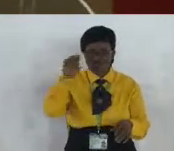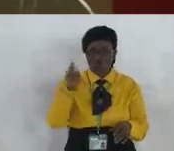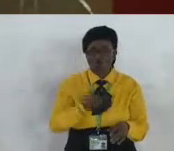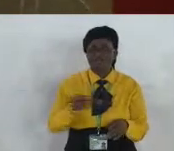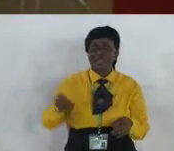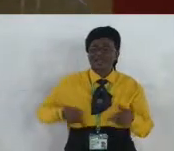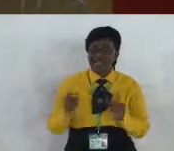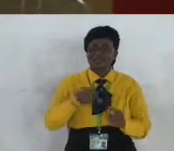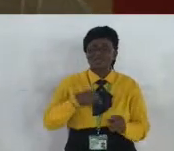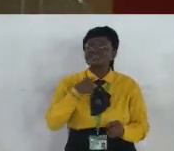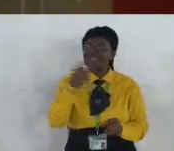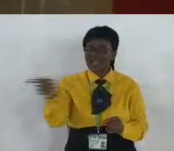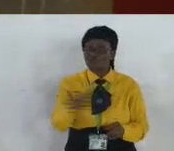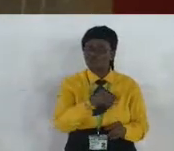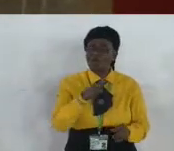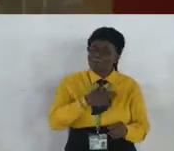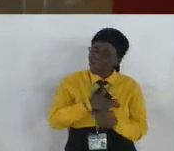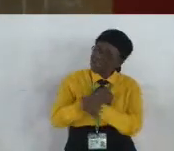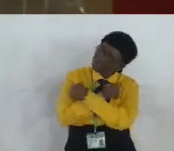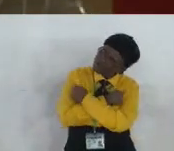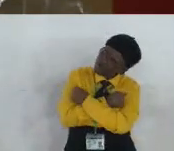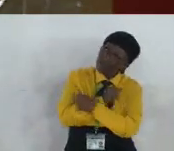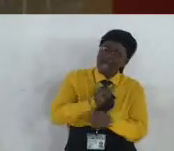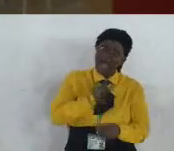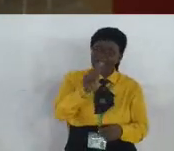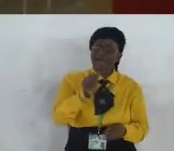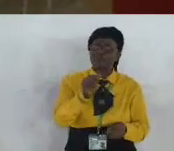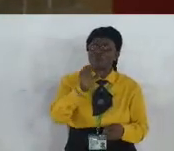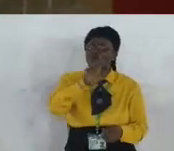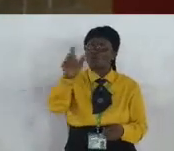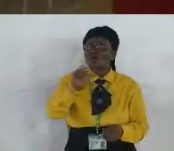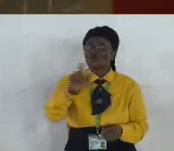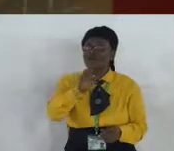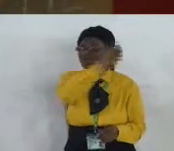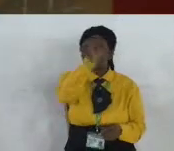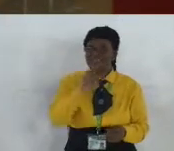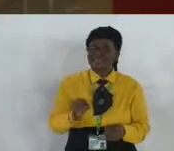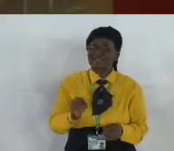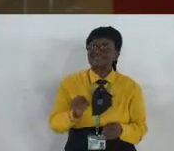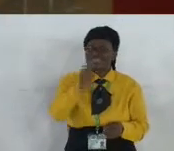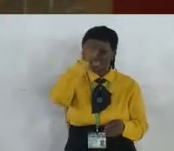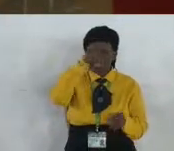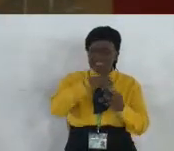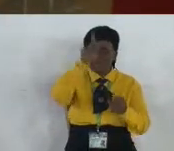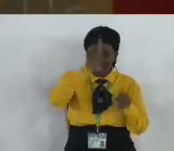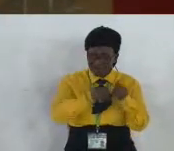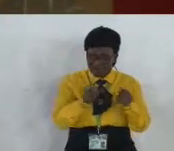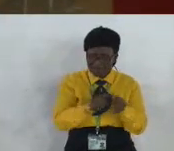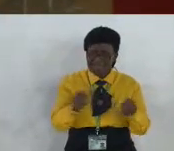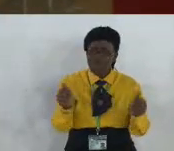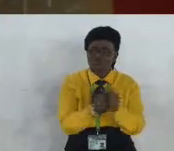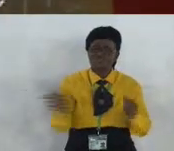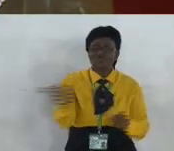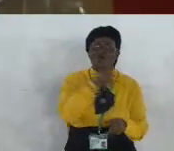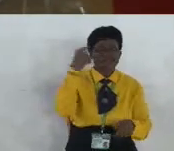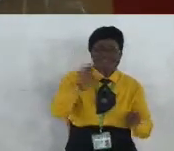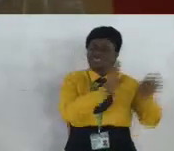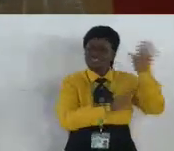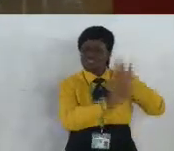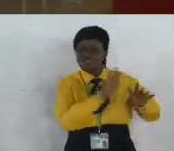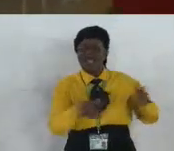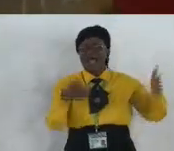I'm 100% in agreement with you. Today, the siege against your body is